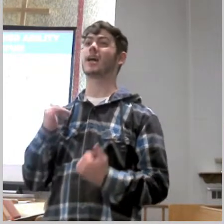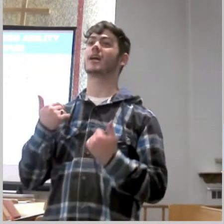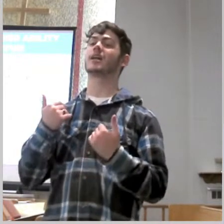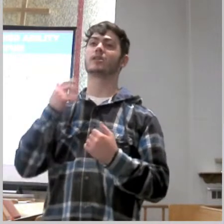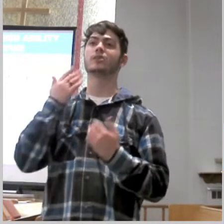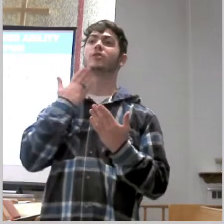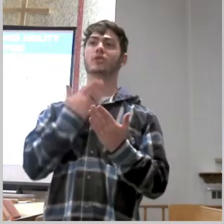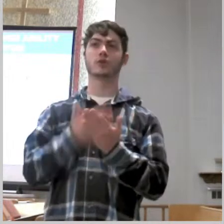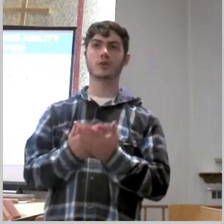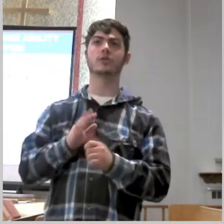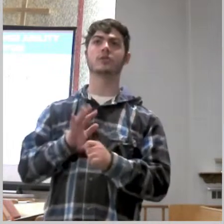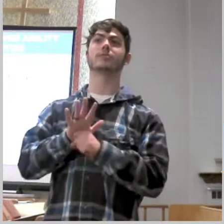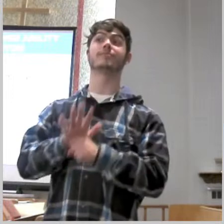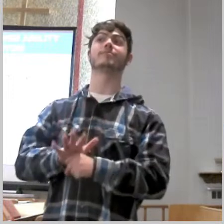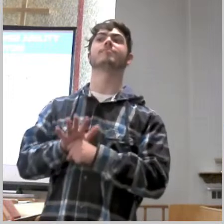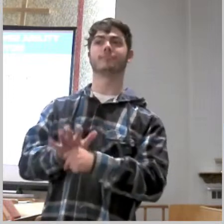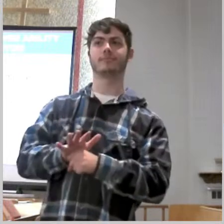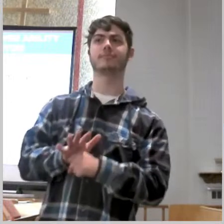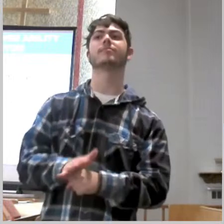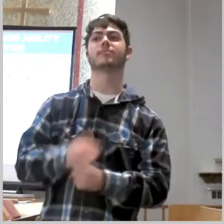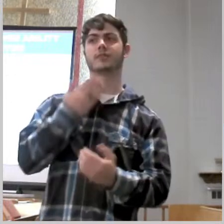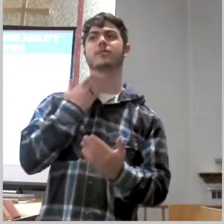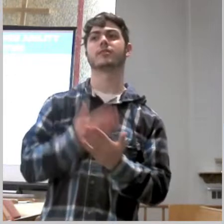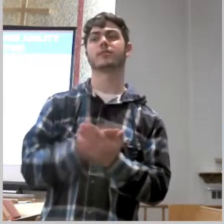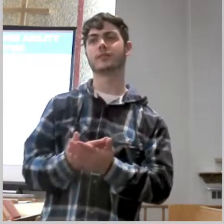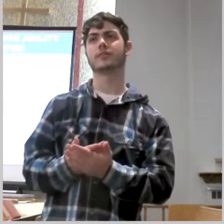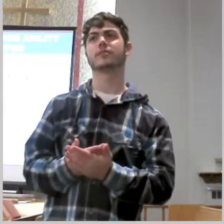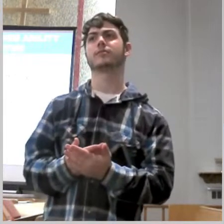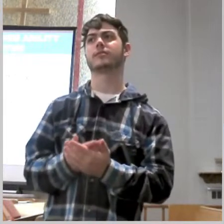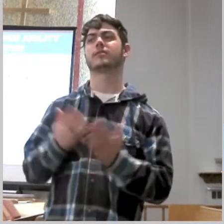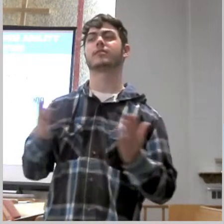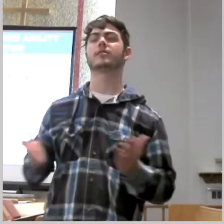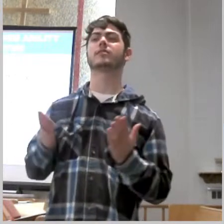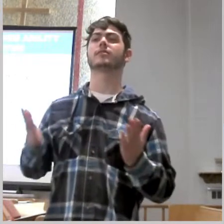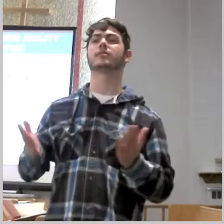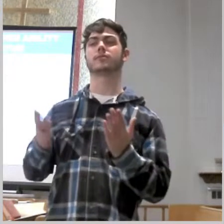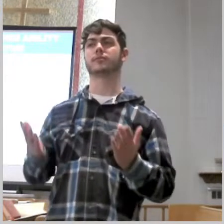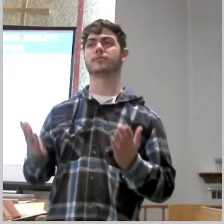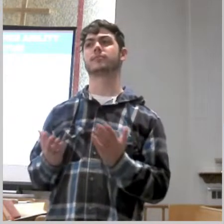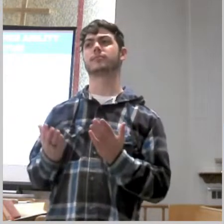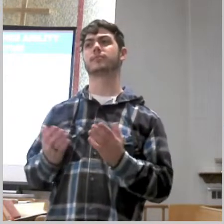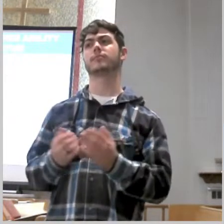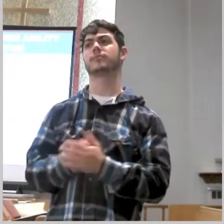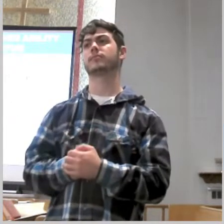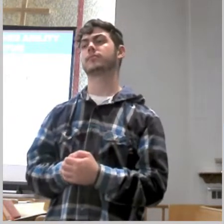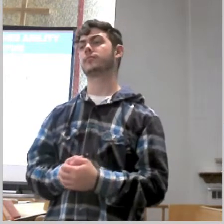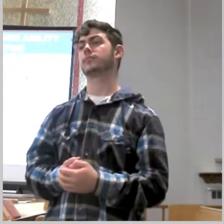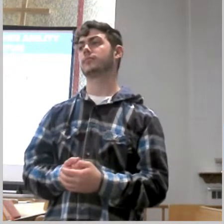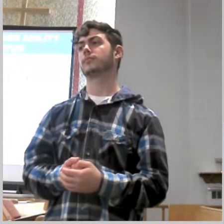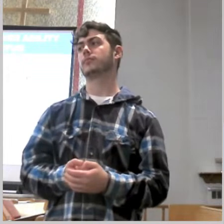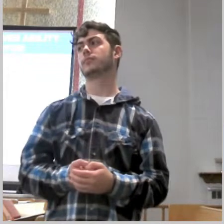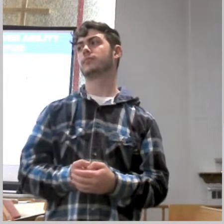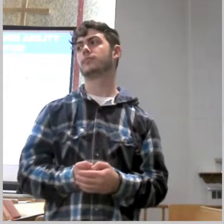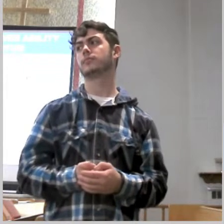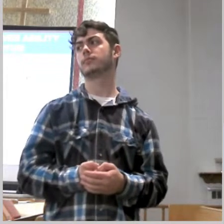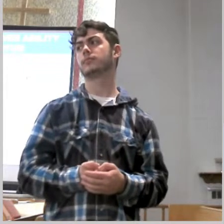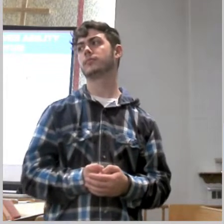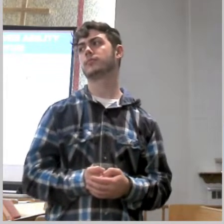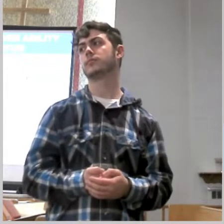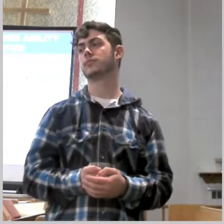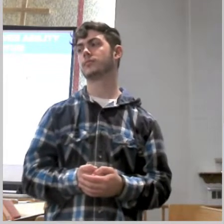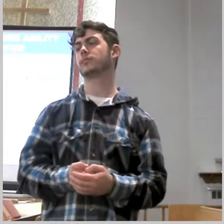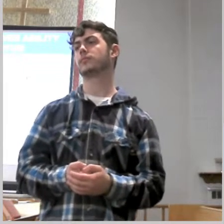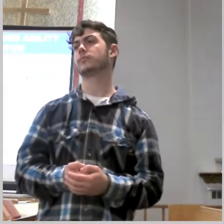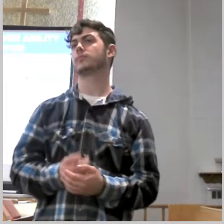have. That's a good encouragement. Accountability is good pressure. We are